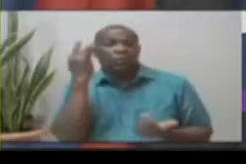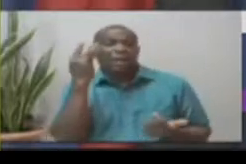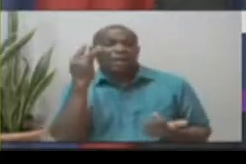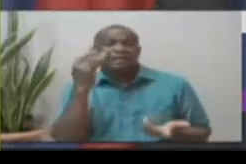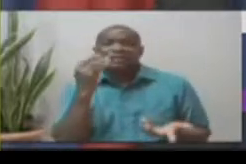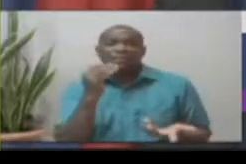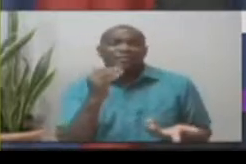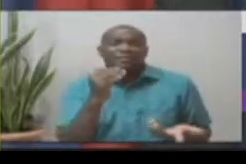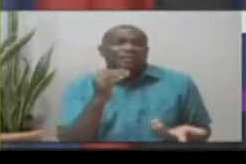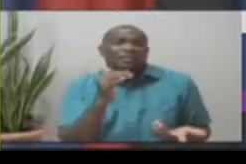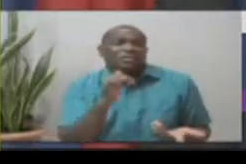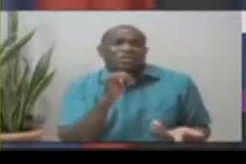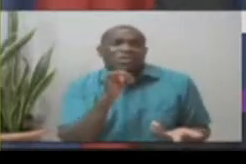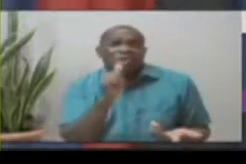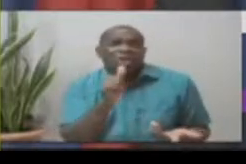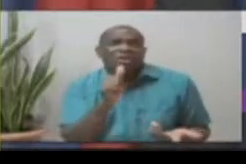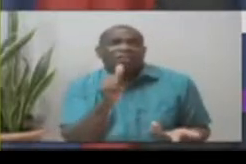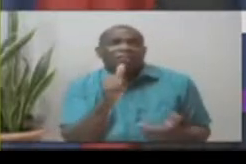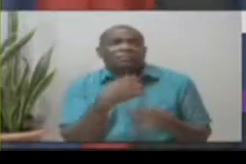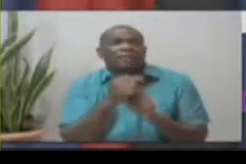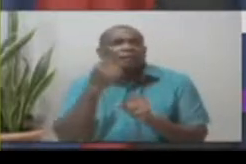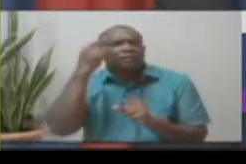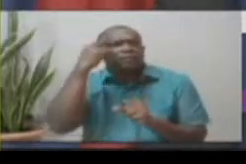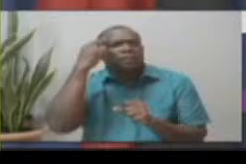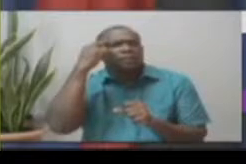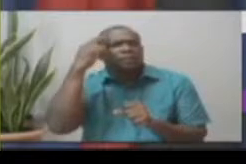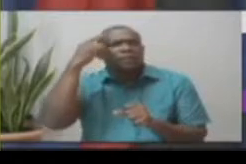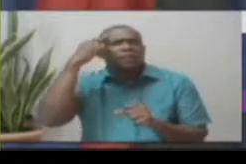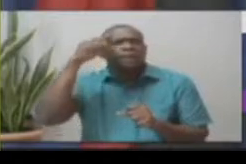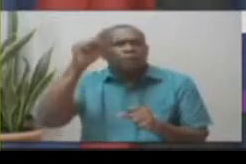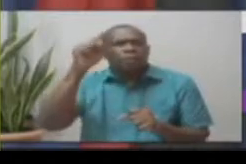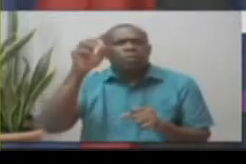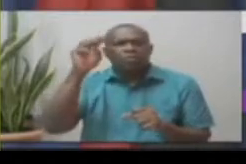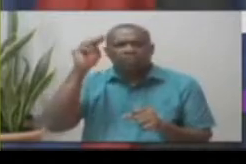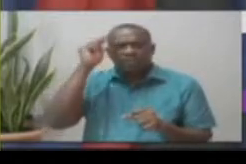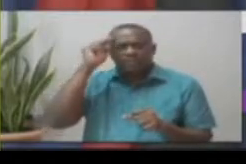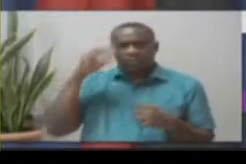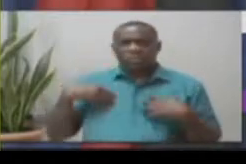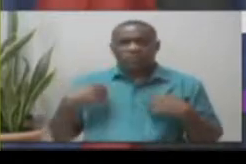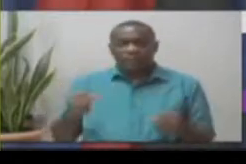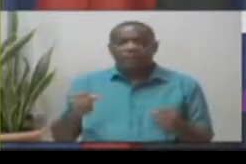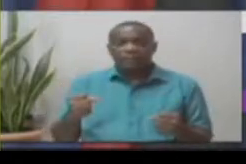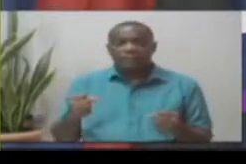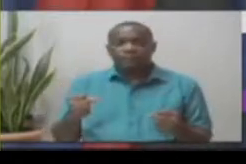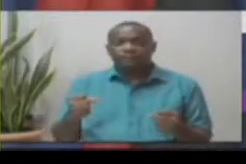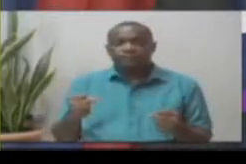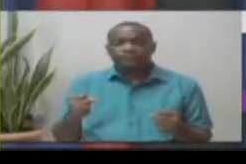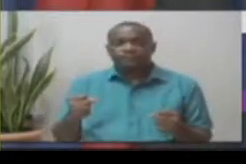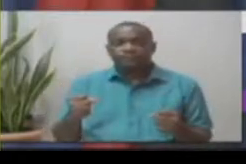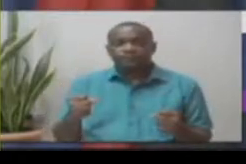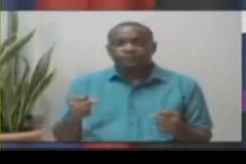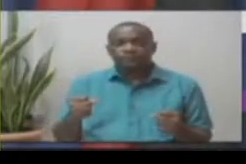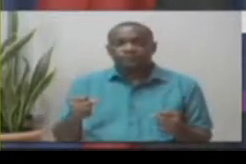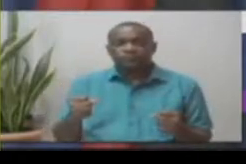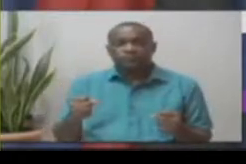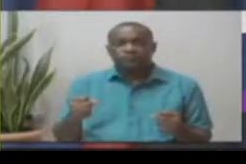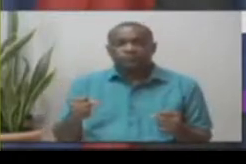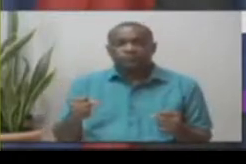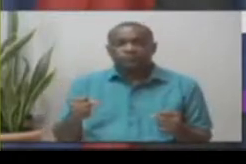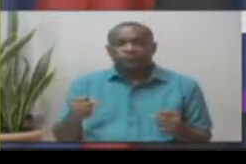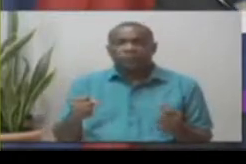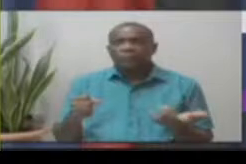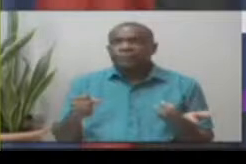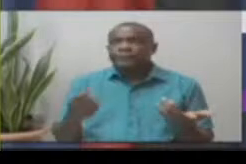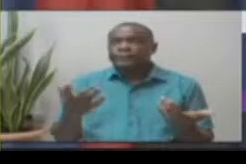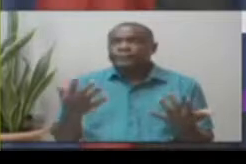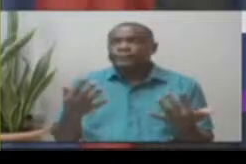itself now in this scenario and say, just give us the opportunity to tell you to stay home, to